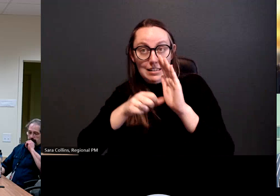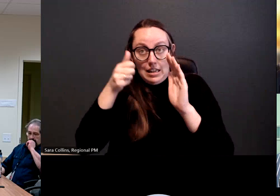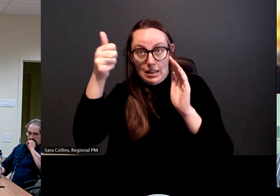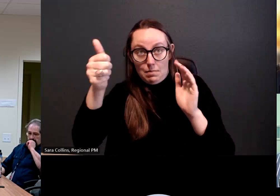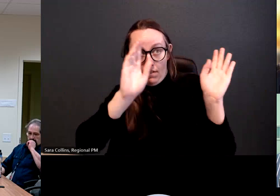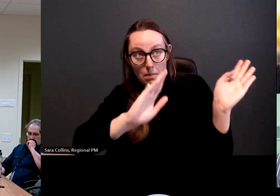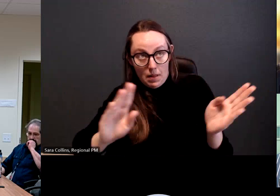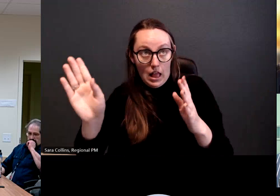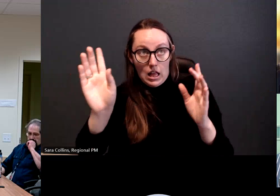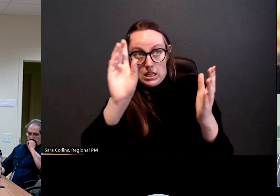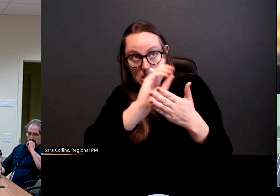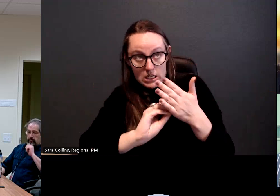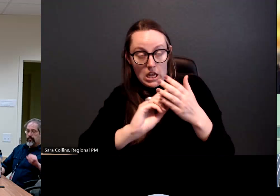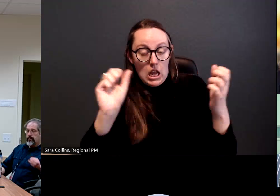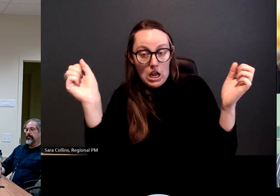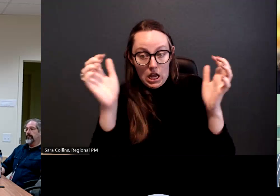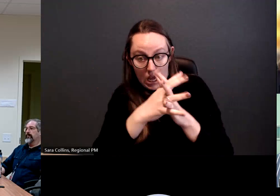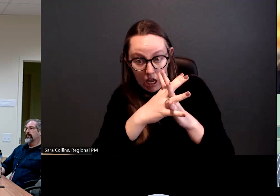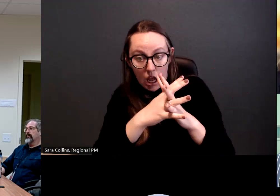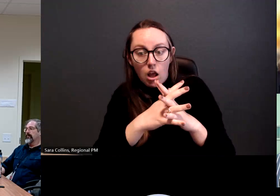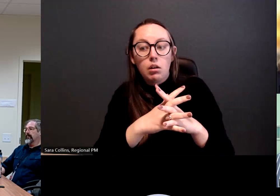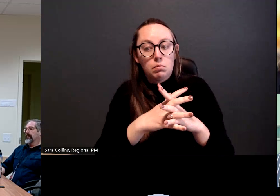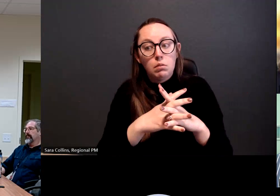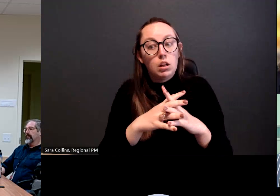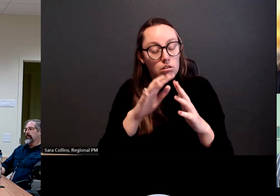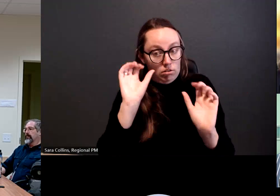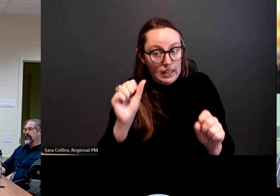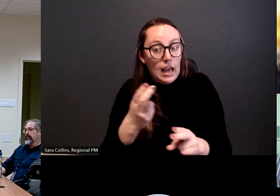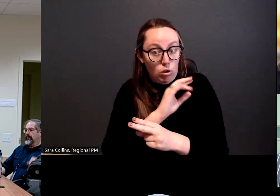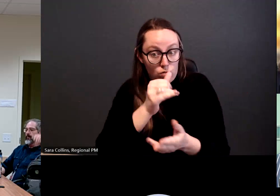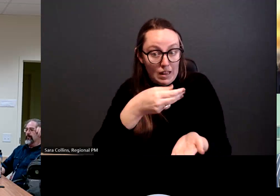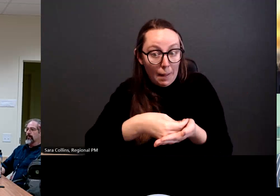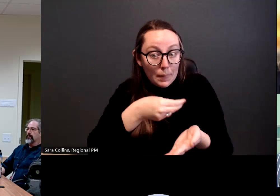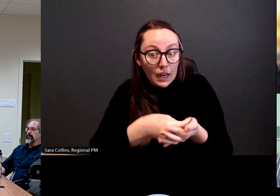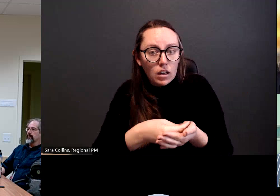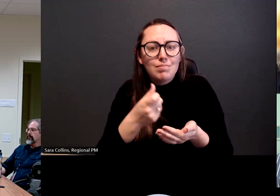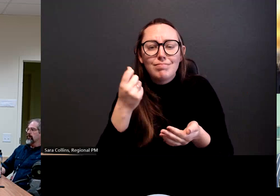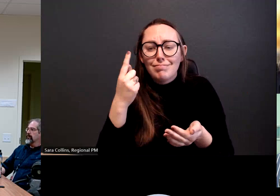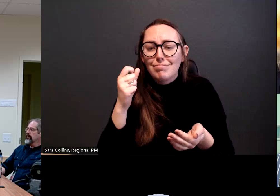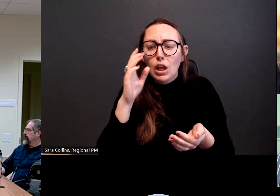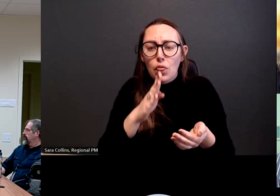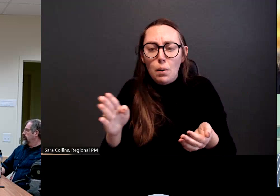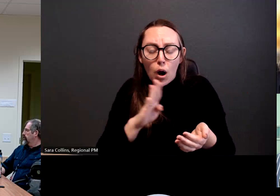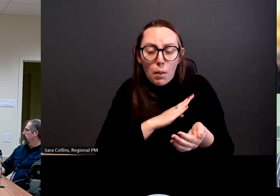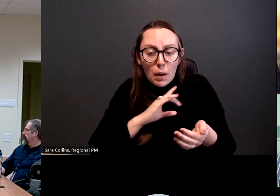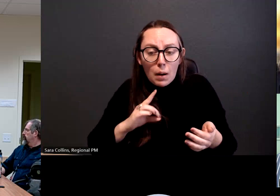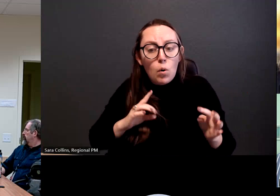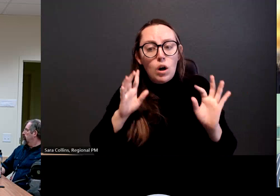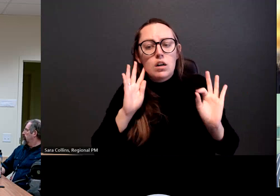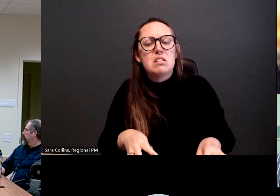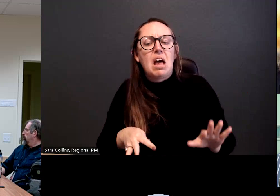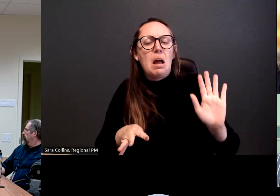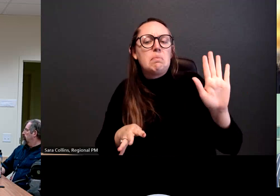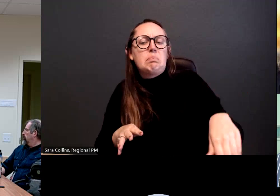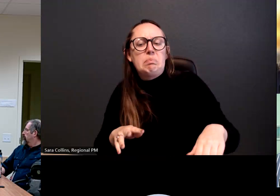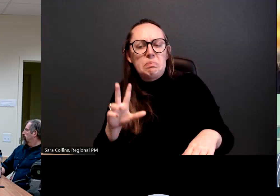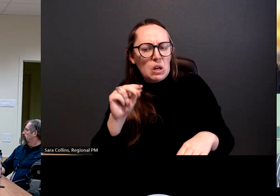The broadband board chose not to do it on the claim that it would have slowed us down by 2 years. Well, here we are 3 years